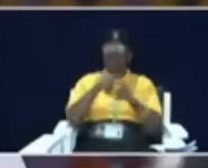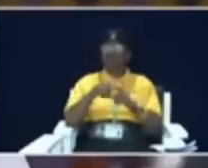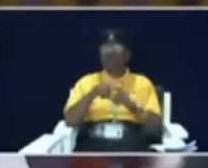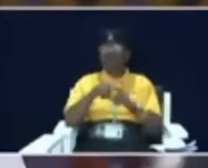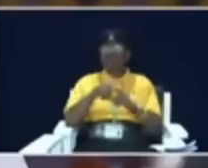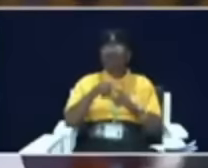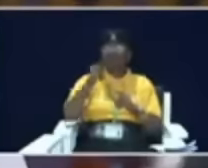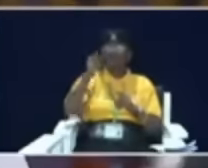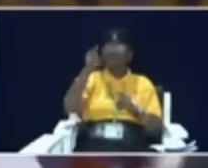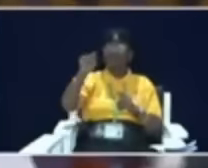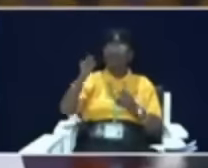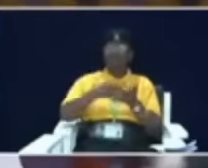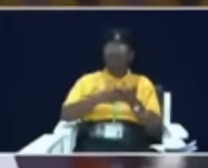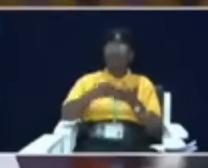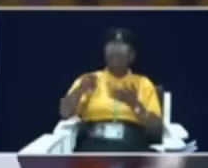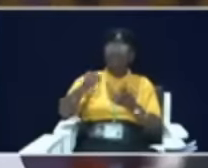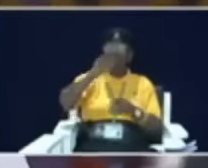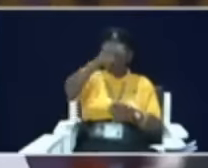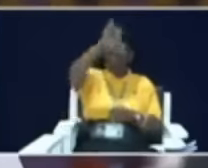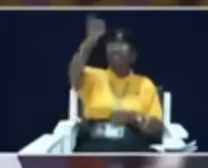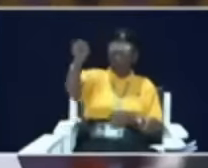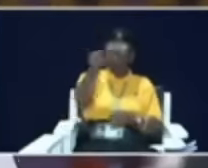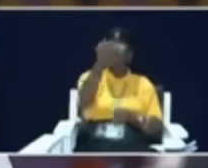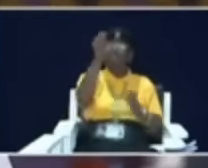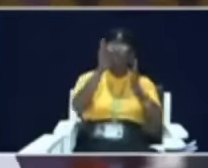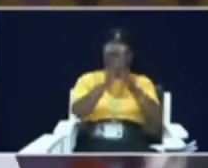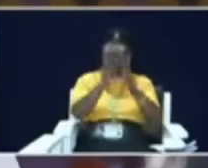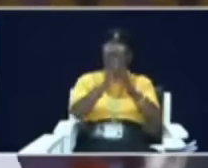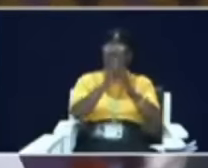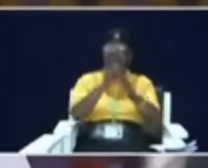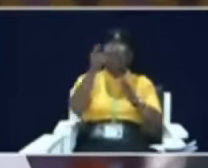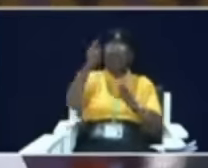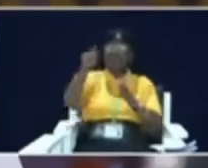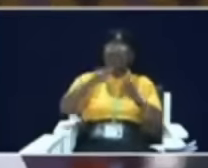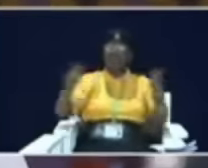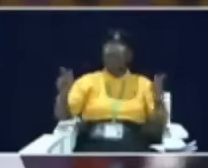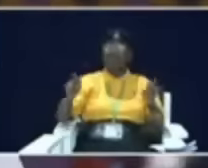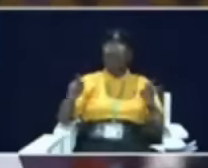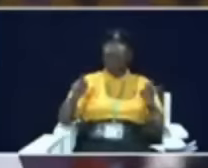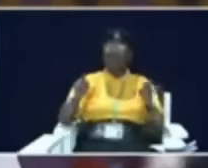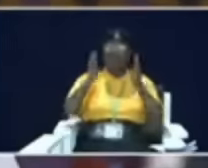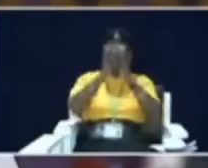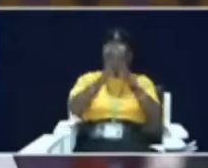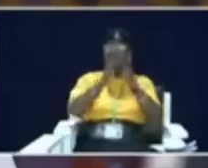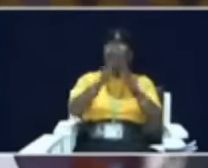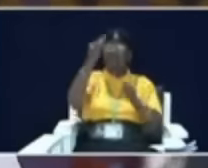the holy Jerusalem, the great city of God,